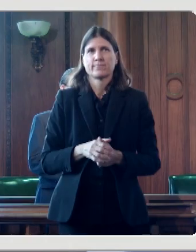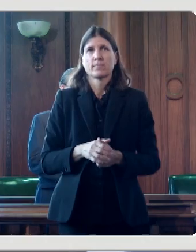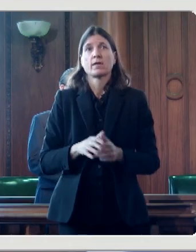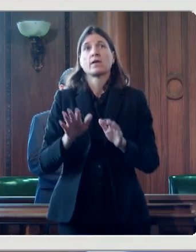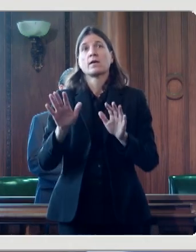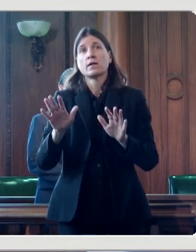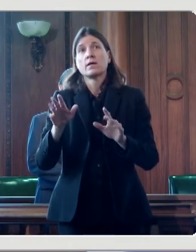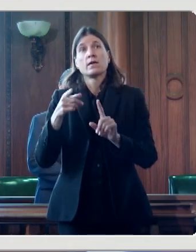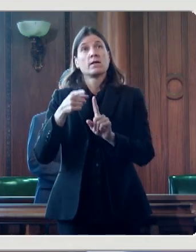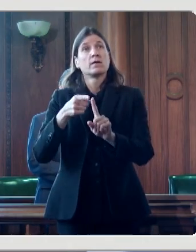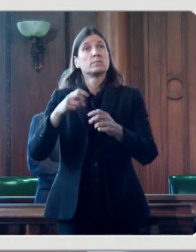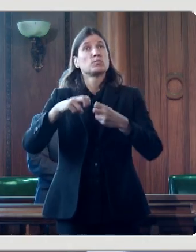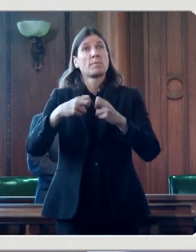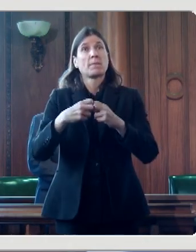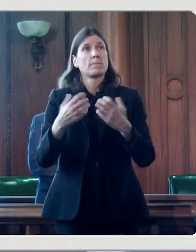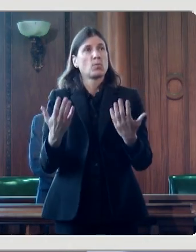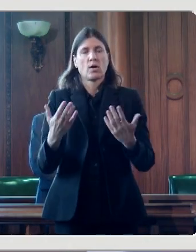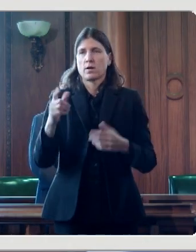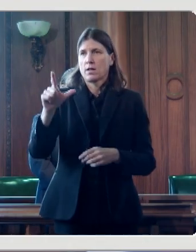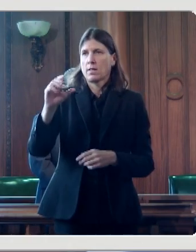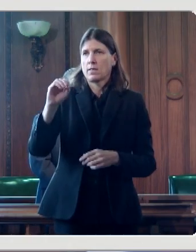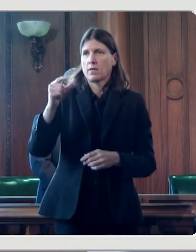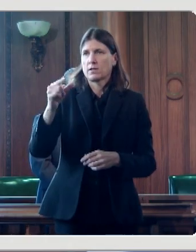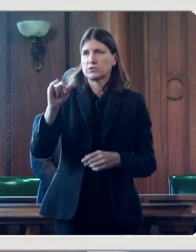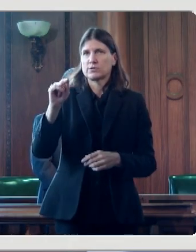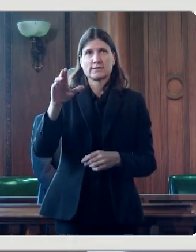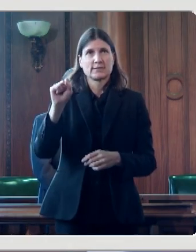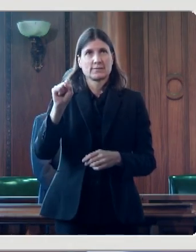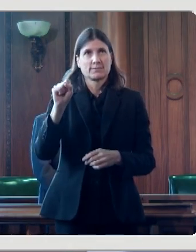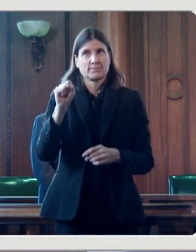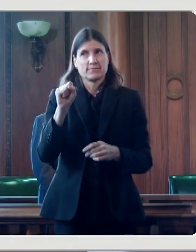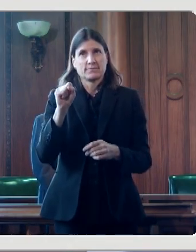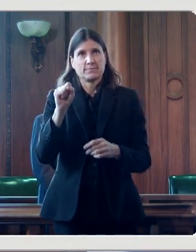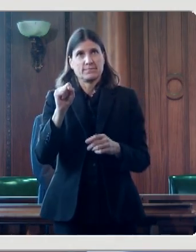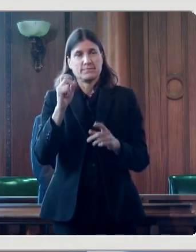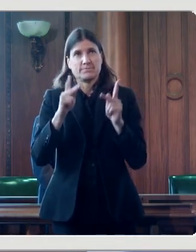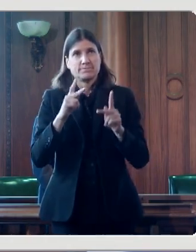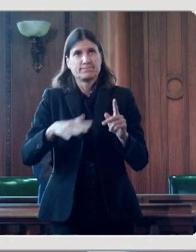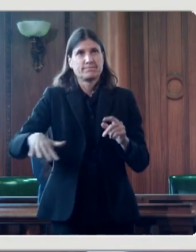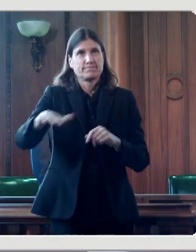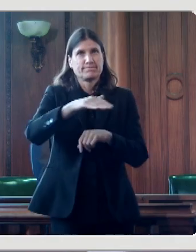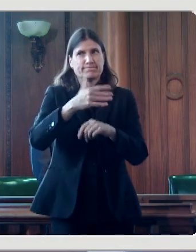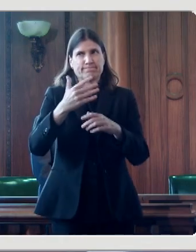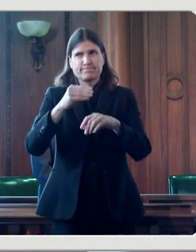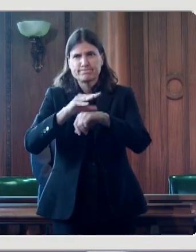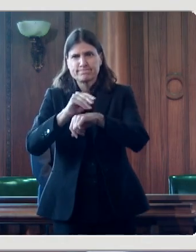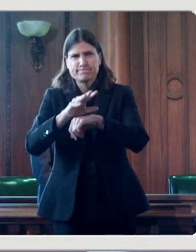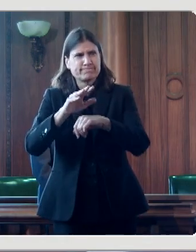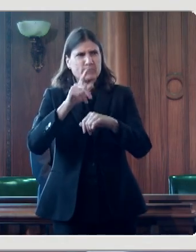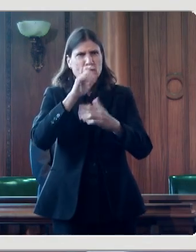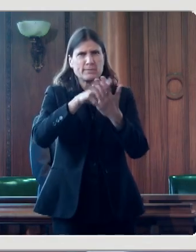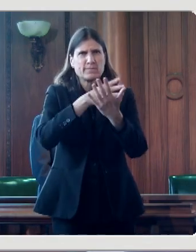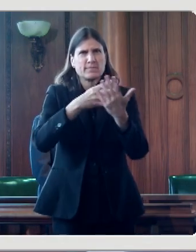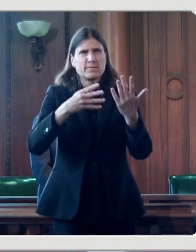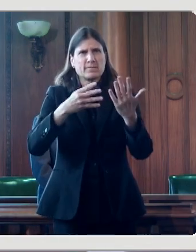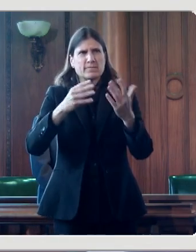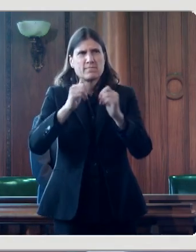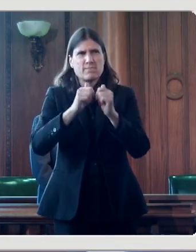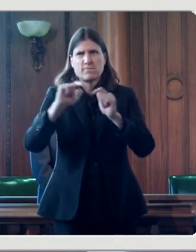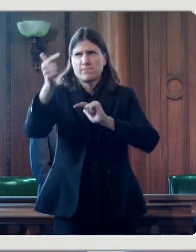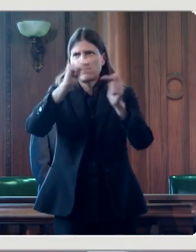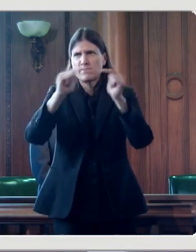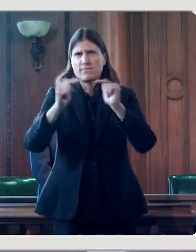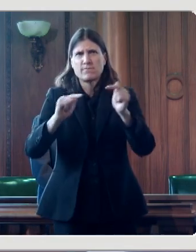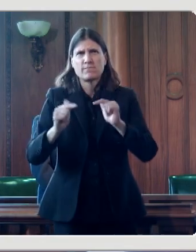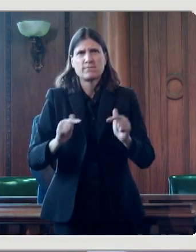getting vaccine to hundreds of different locations, anybody who's worked in logistics knows that there's hundreds of ways to